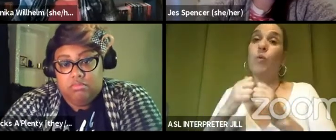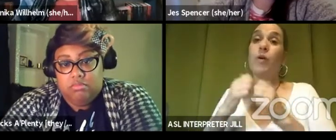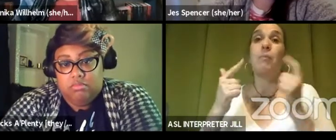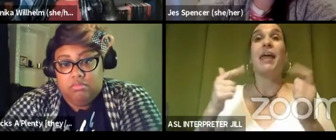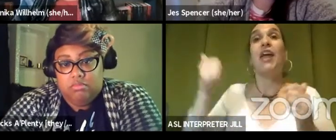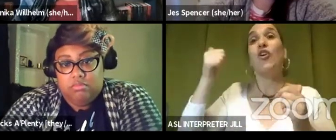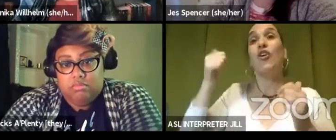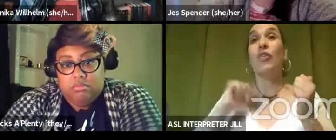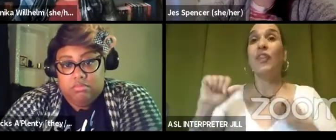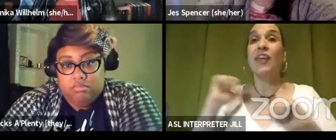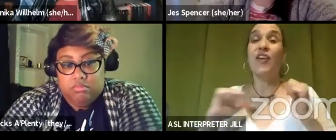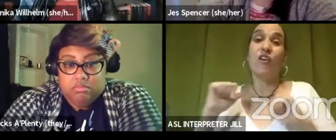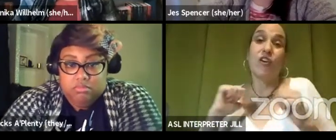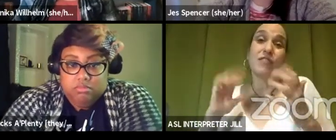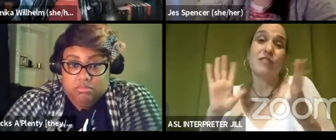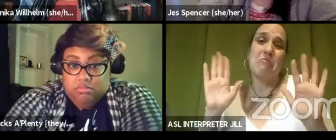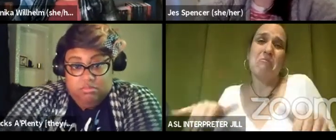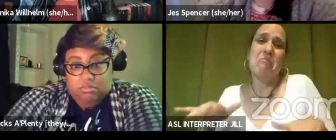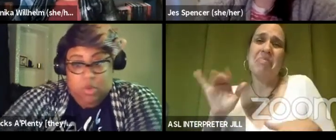how it works.